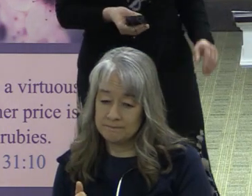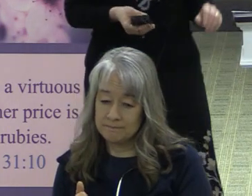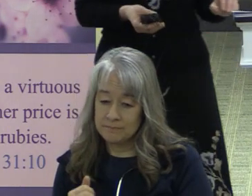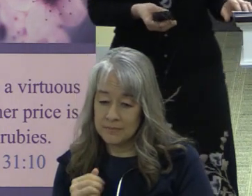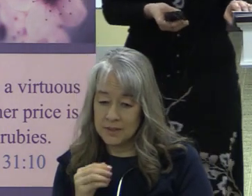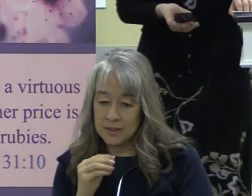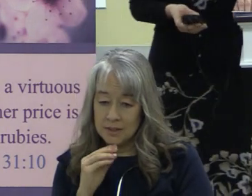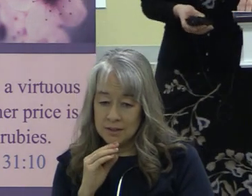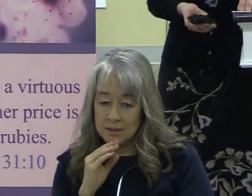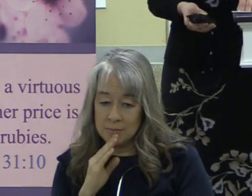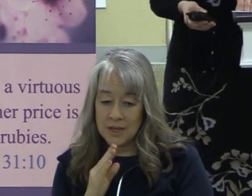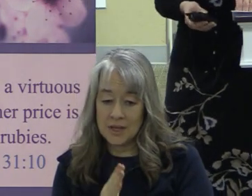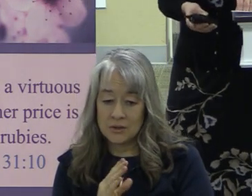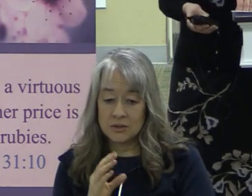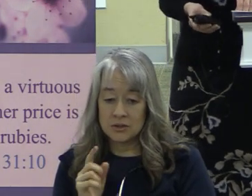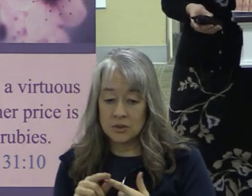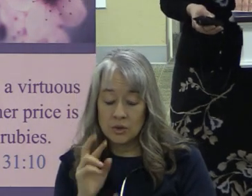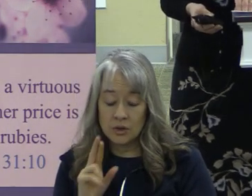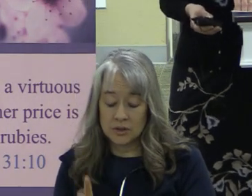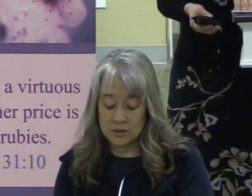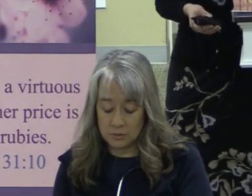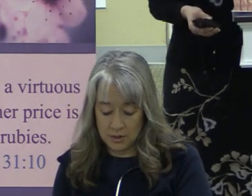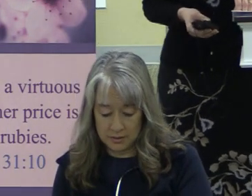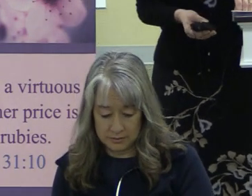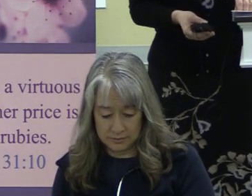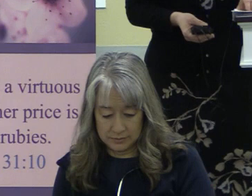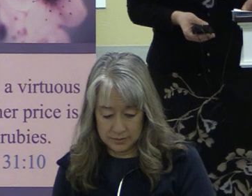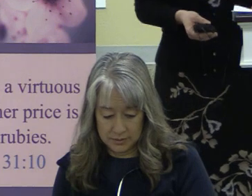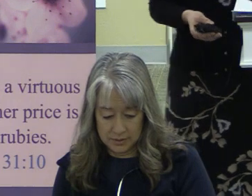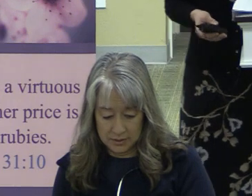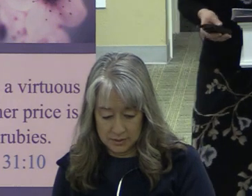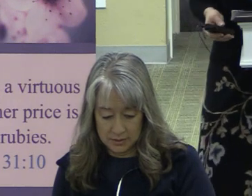didn't want to be a hindrance to her as well.